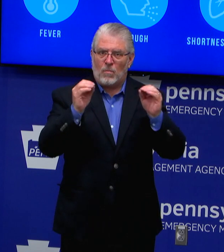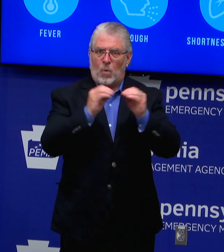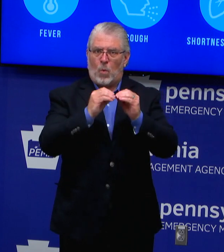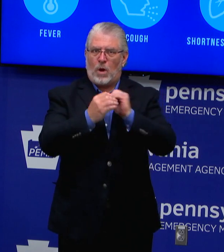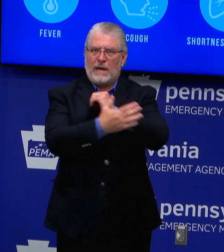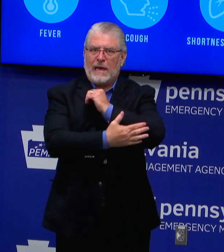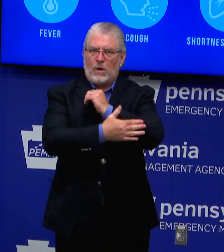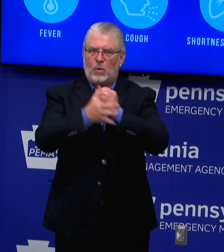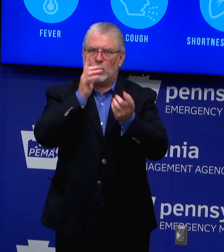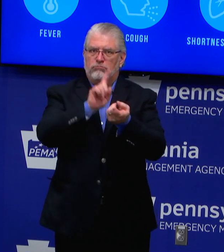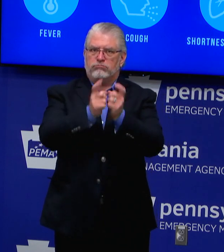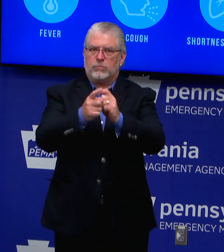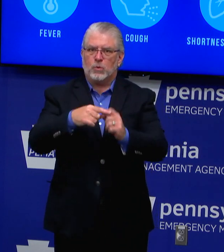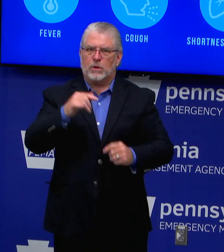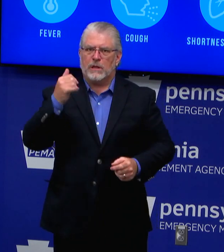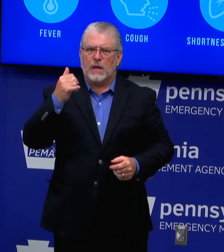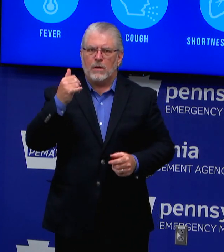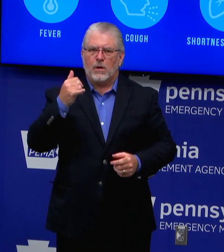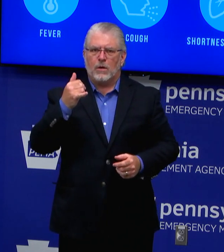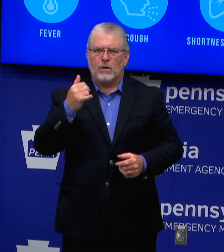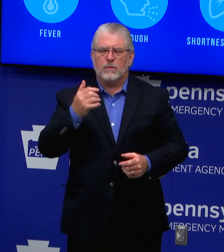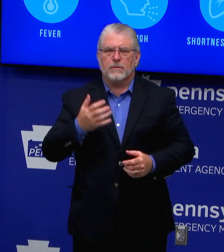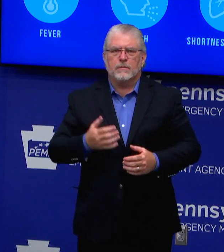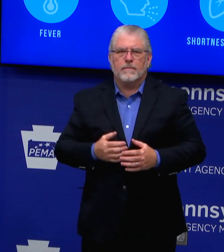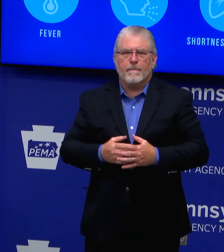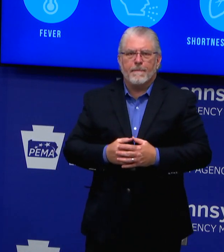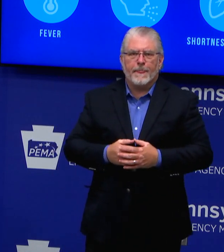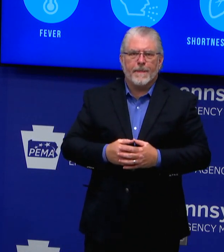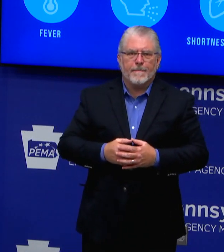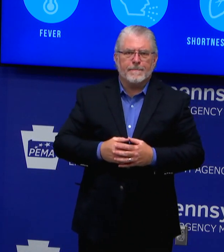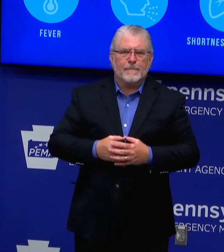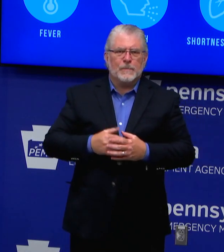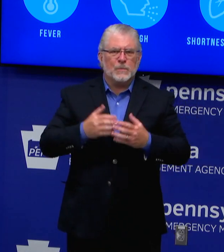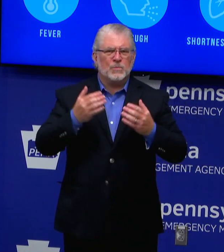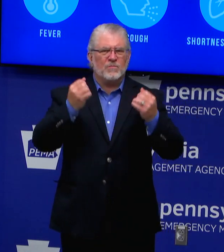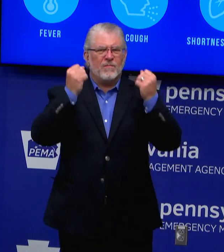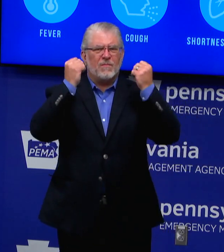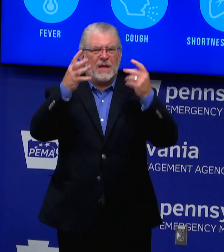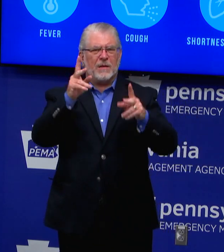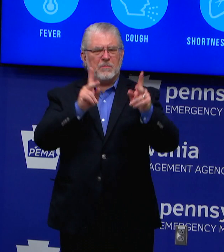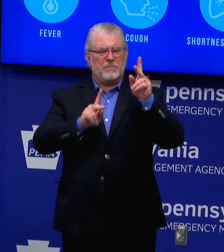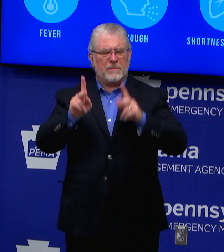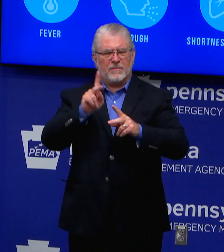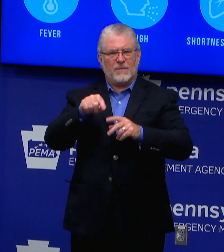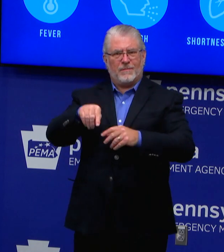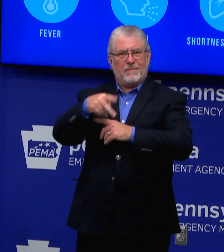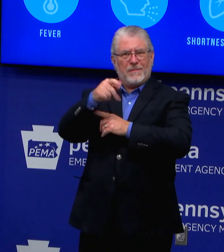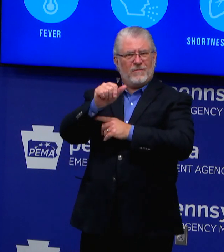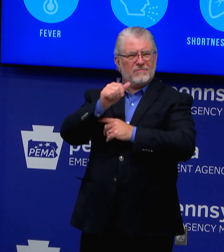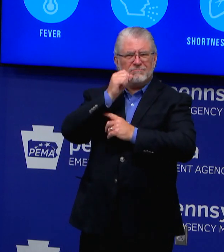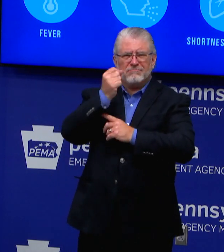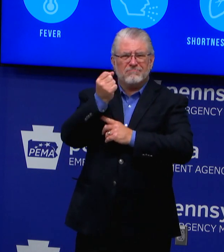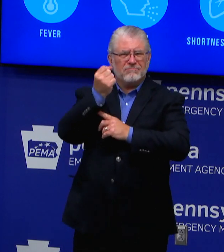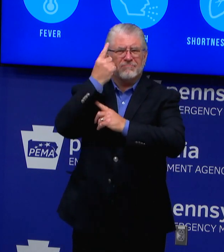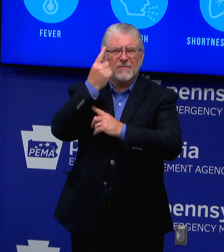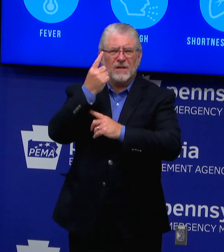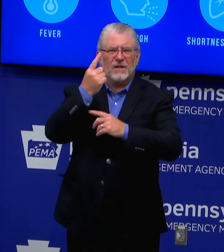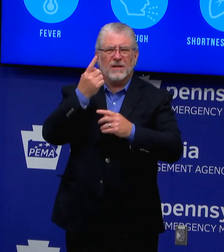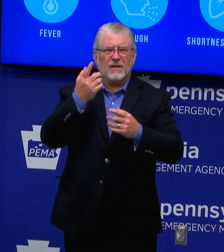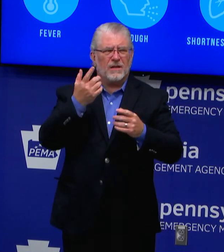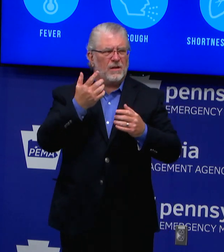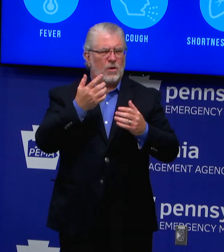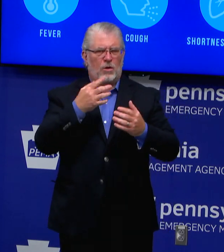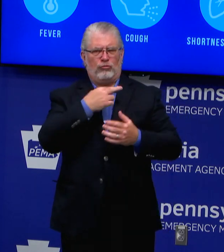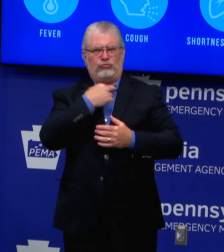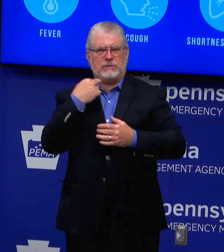that most Pennsylvanians don't understand the risks of COVID-19. And after 2 months of people self-distancing and for the most part putting their